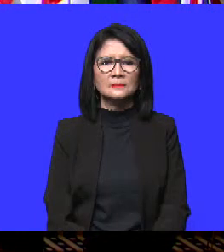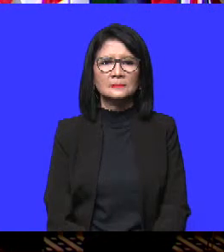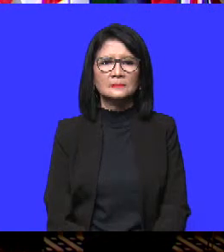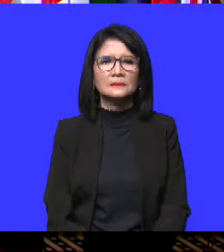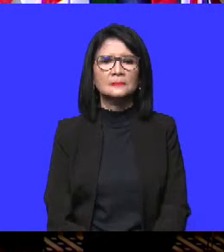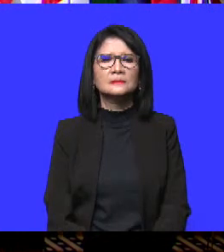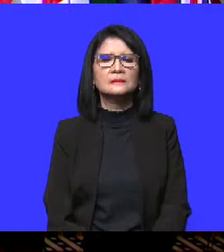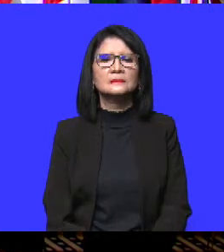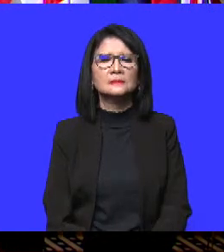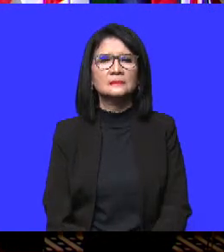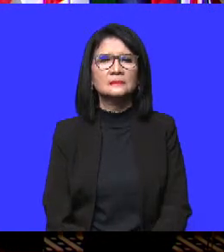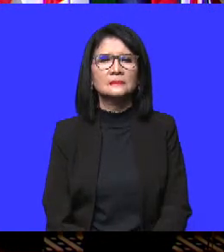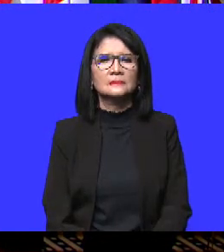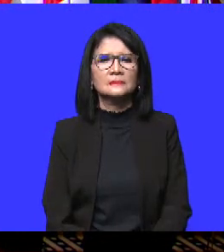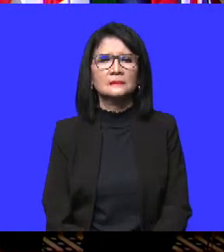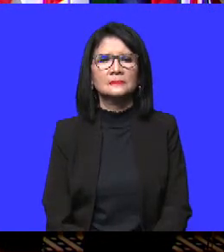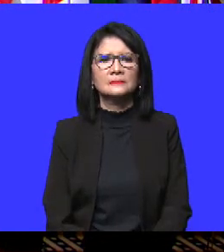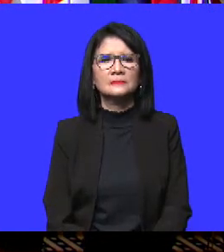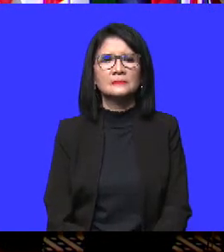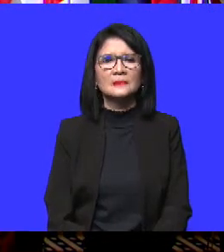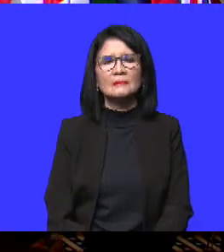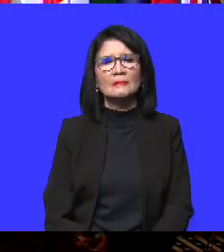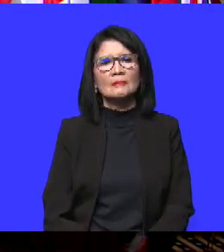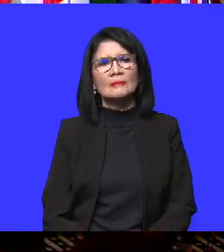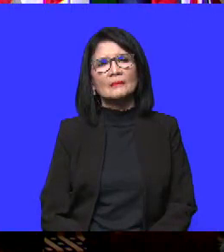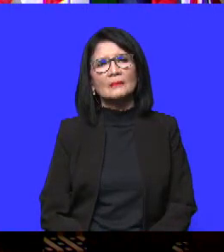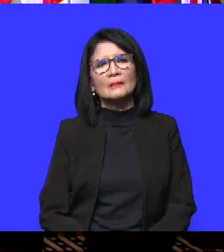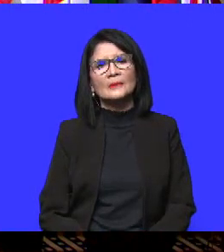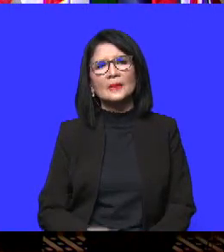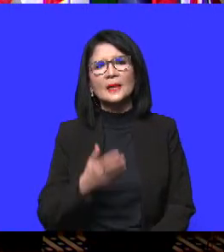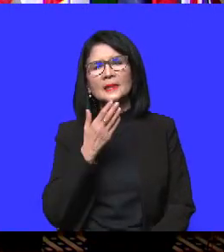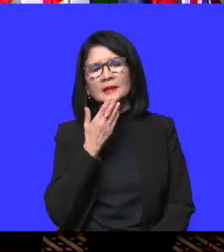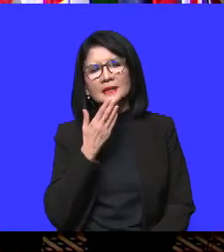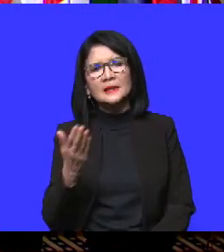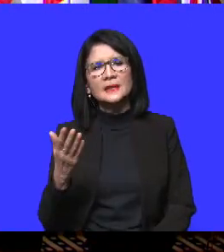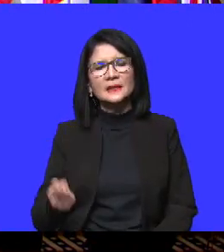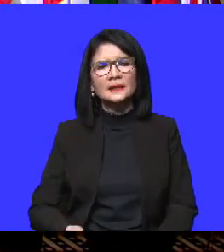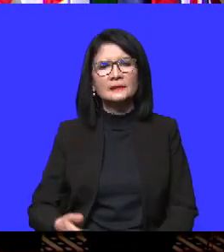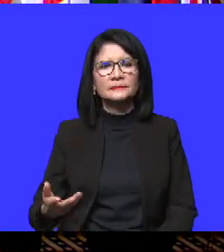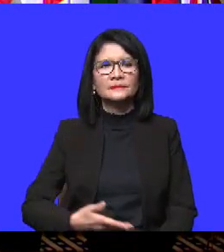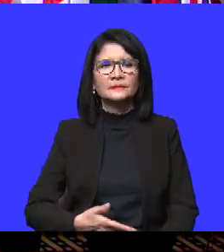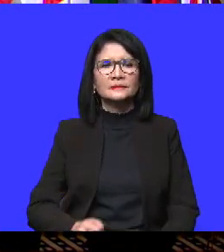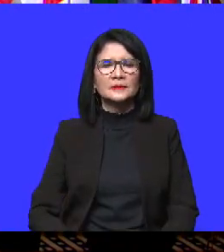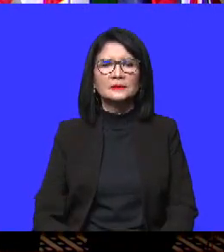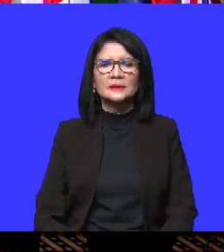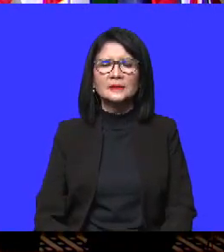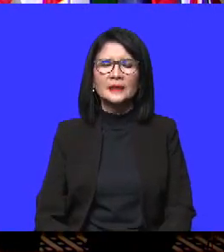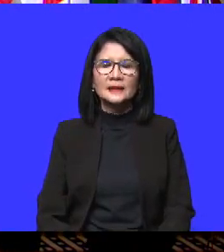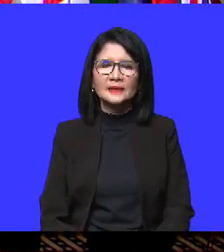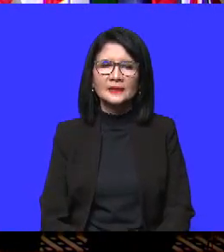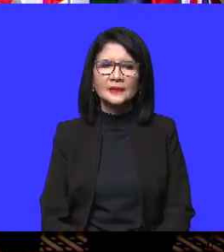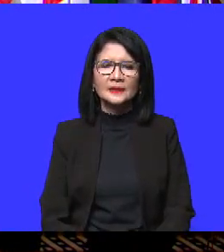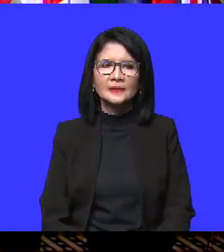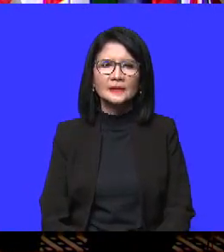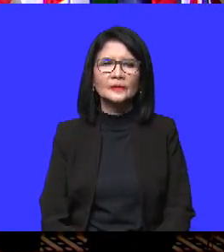Welcome, everyone, to the press conference ahead of the G20. The President of the European Council is here. We were hoping that the interpretation